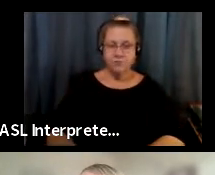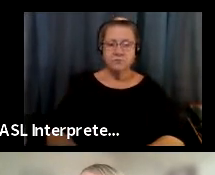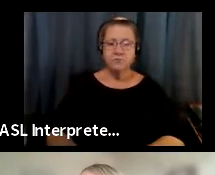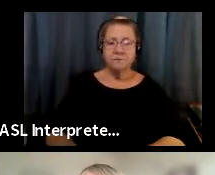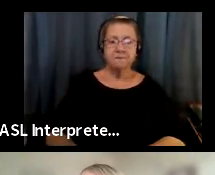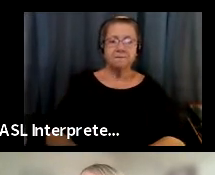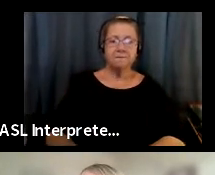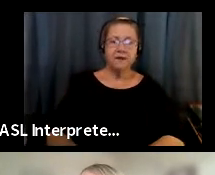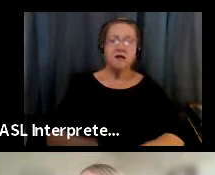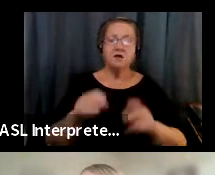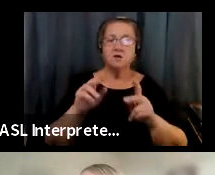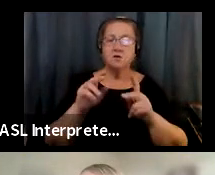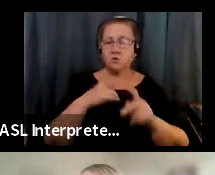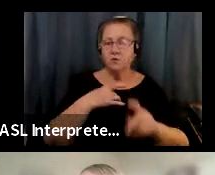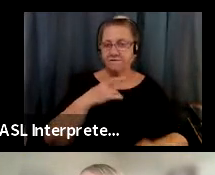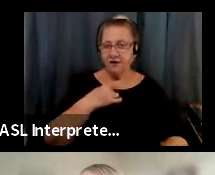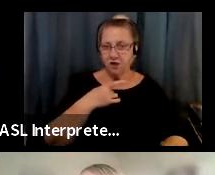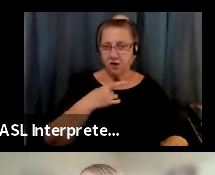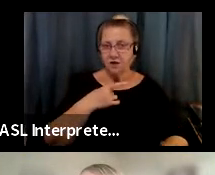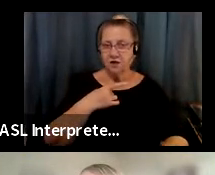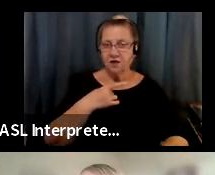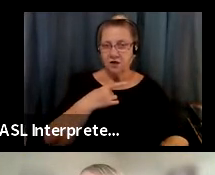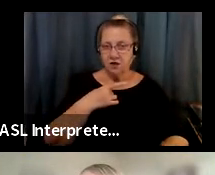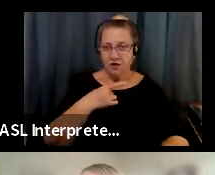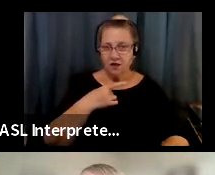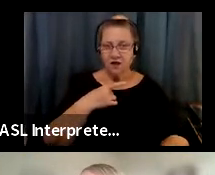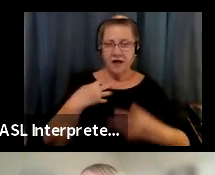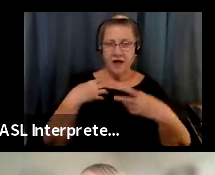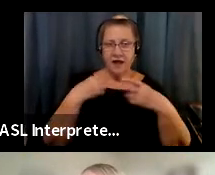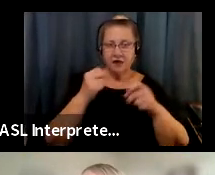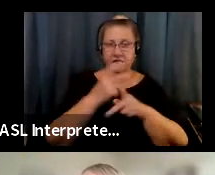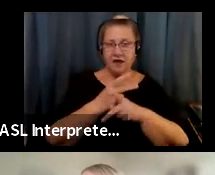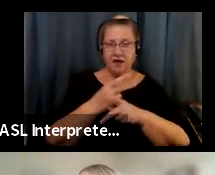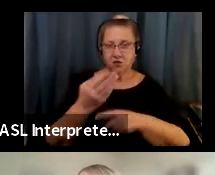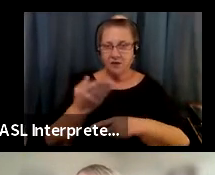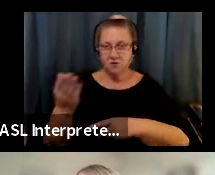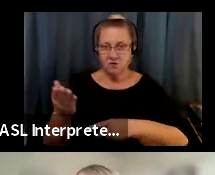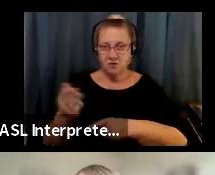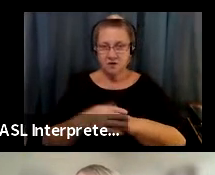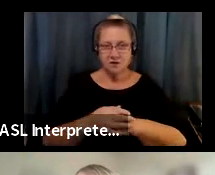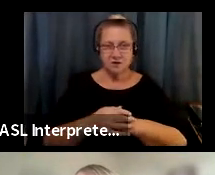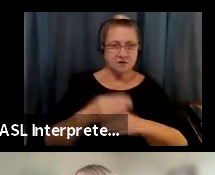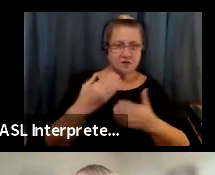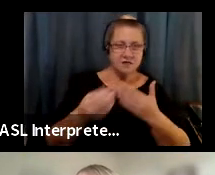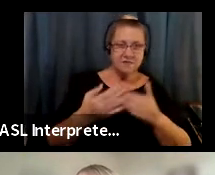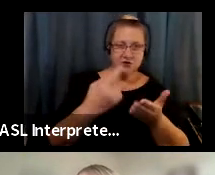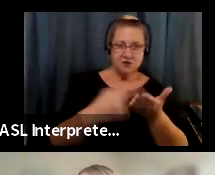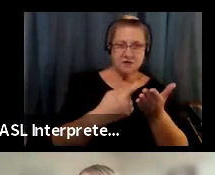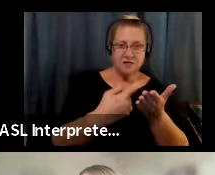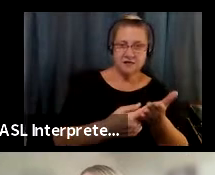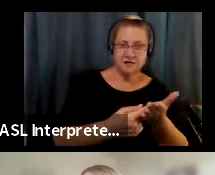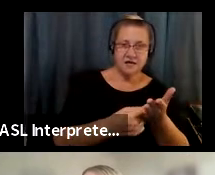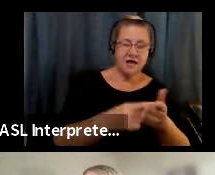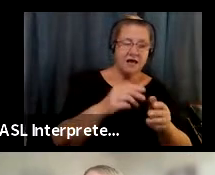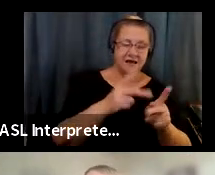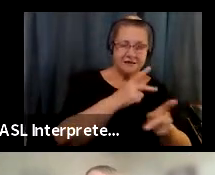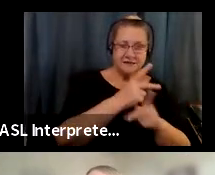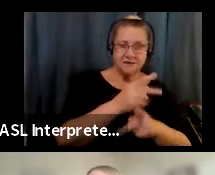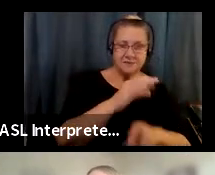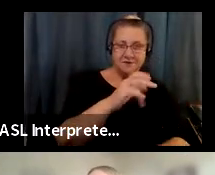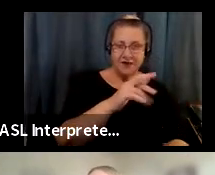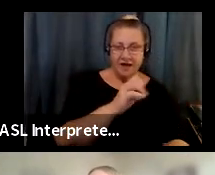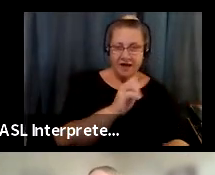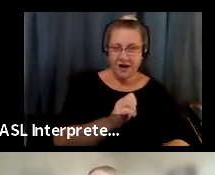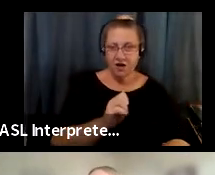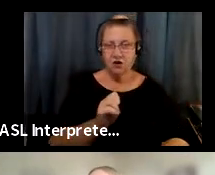the allocation of healthcare resources, whether we're talking about crisis standards of care or vaccination, needs to be based